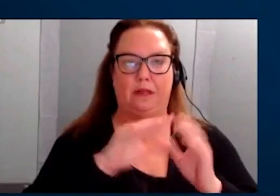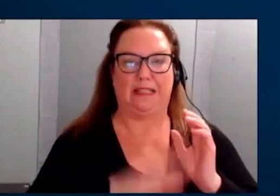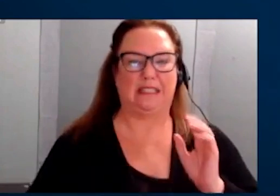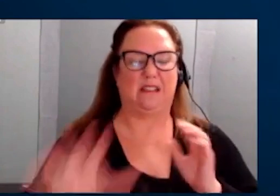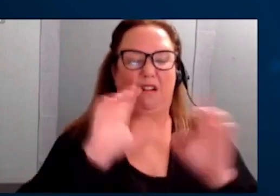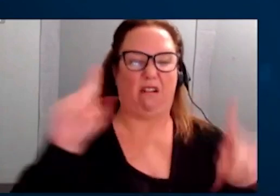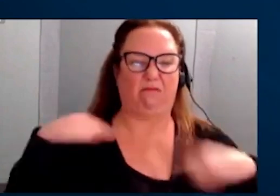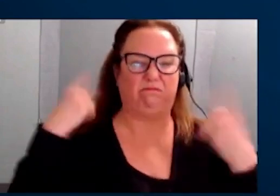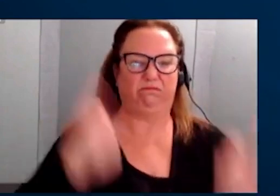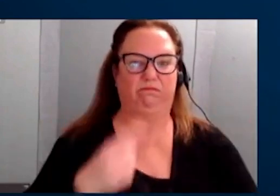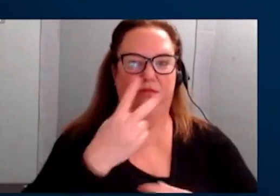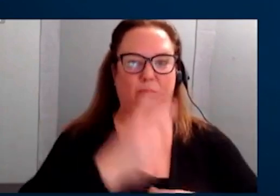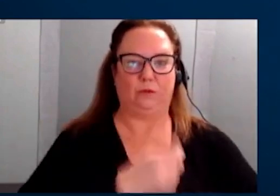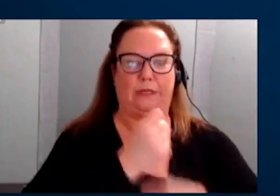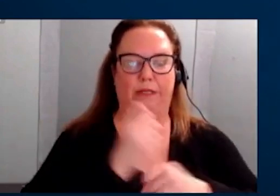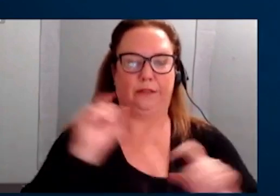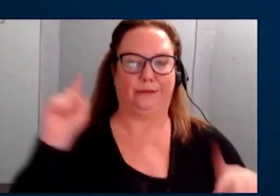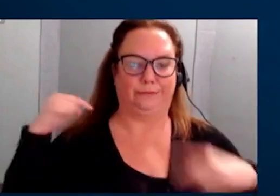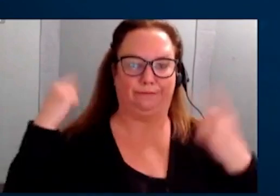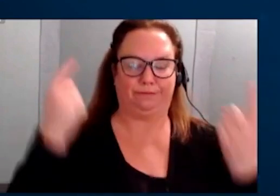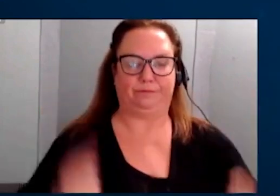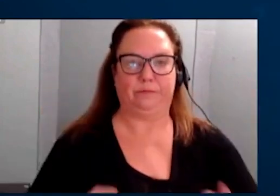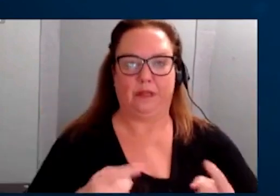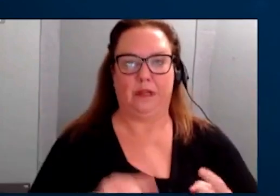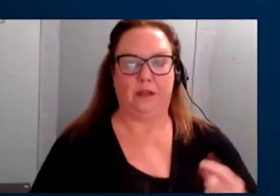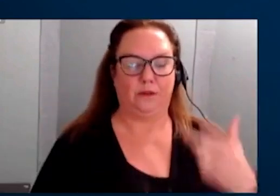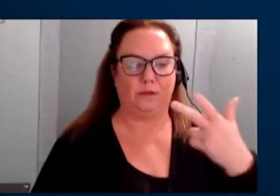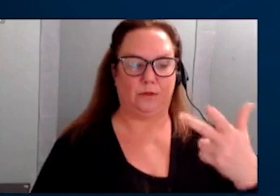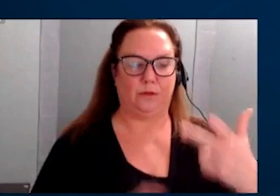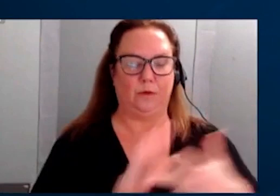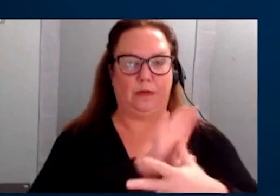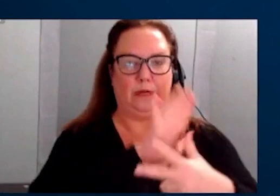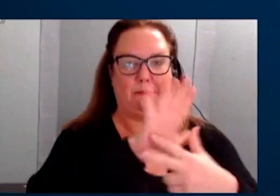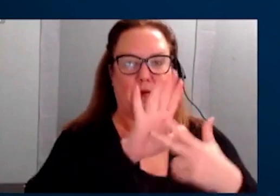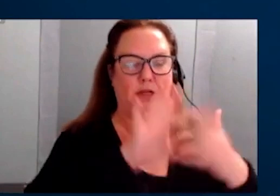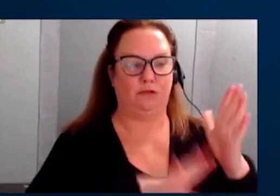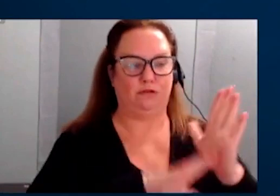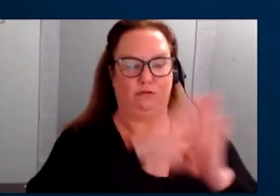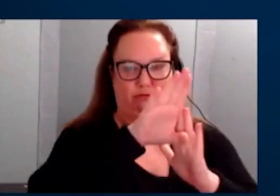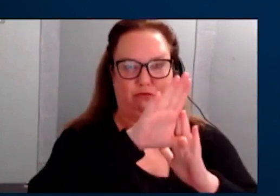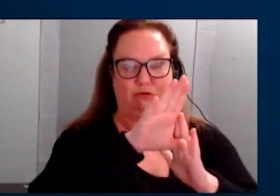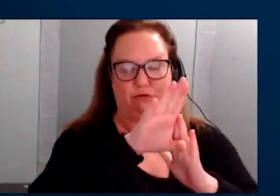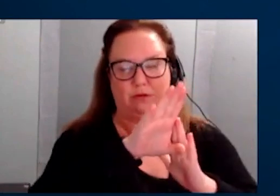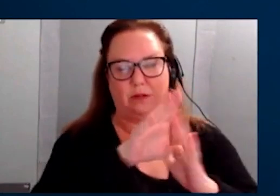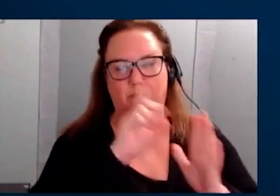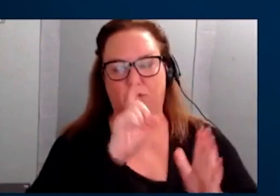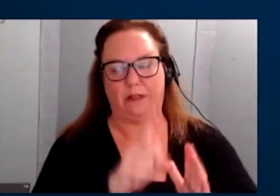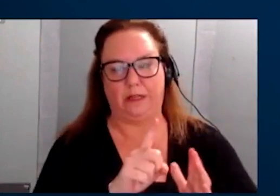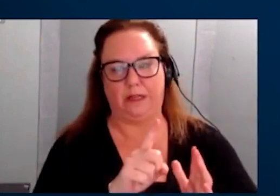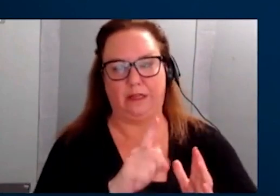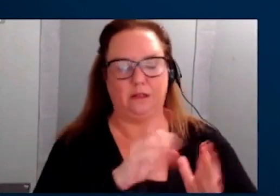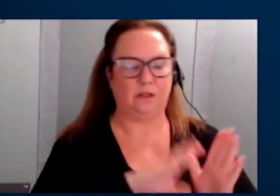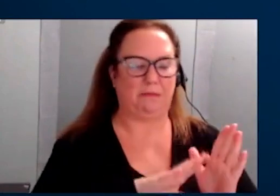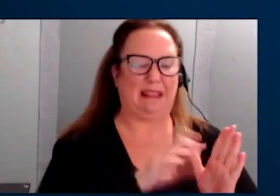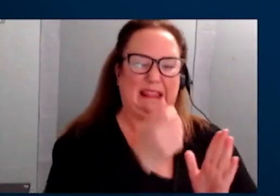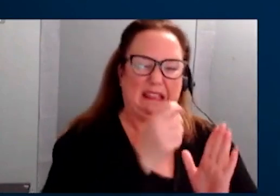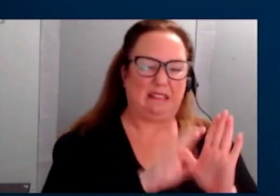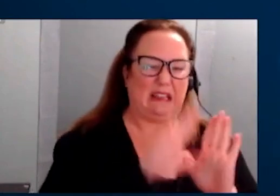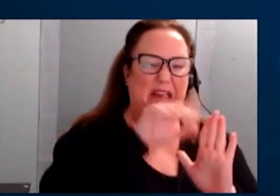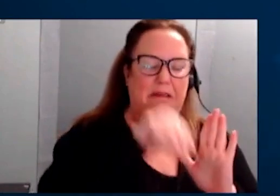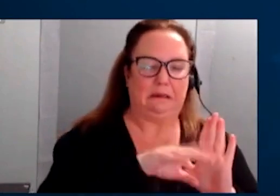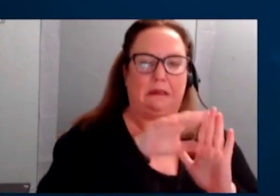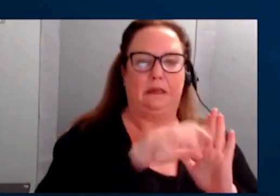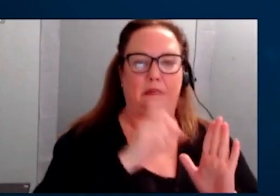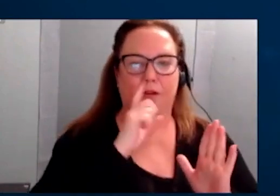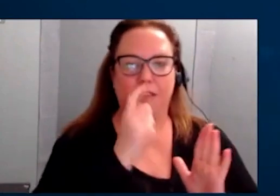couple of teaching points. There's three major surges on here. Now, the reality is there's been some mini surges. If we honed it on this graph, you can see a little bit